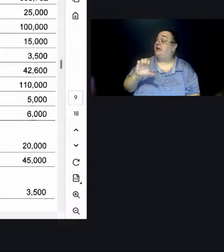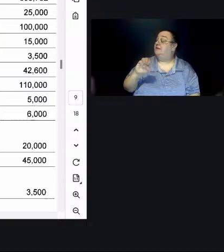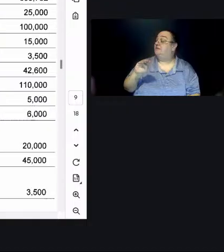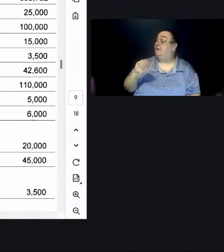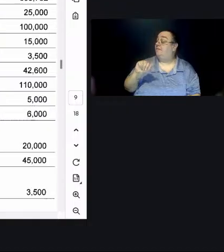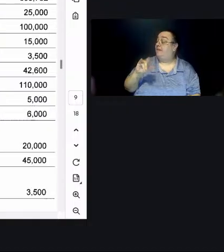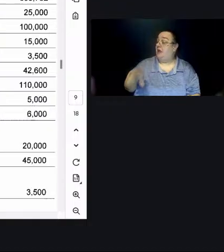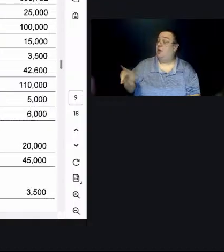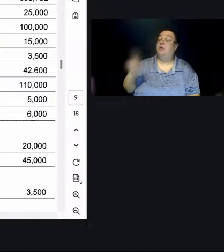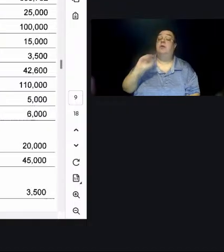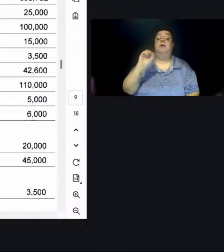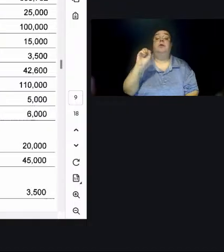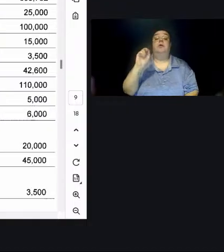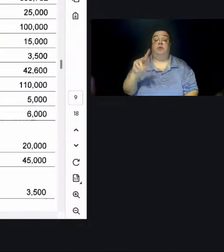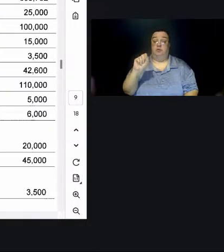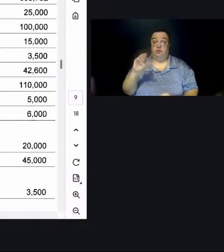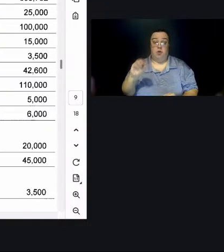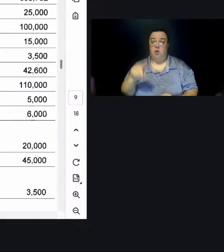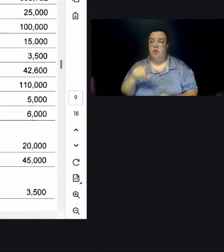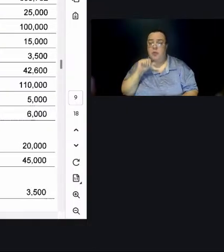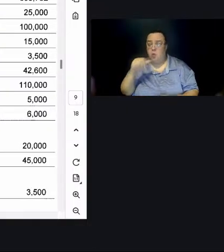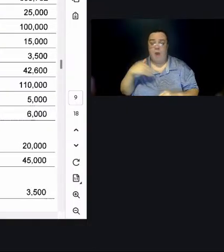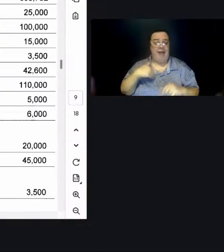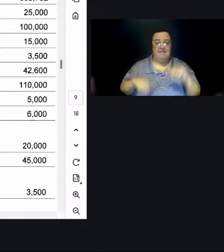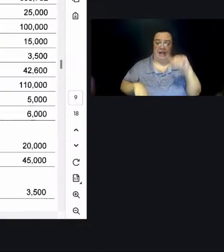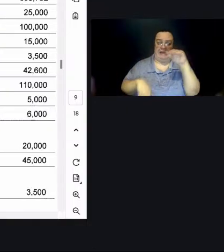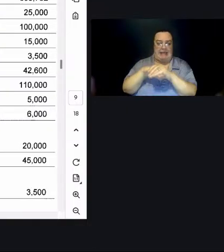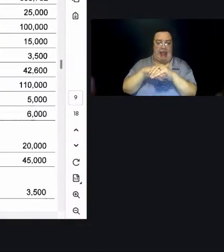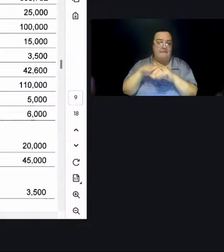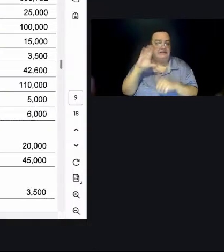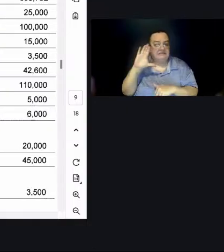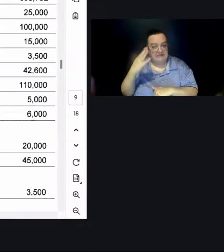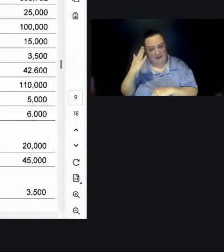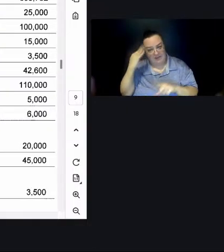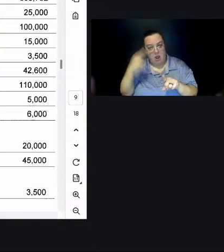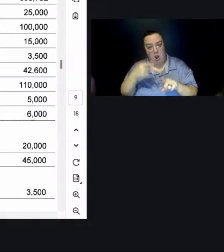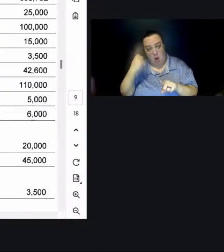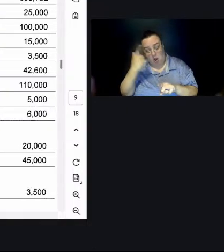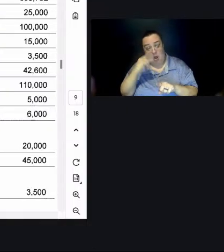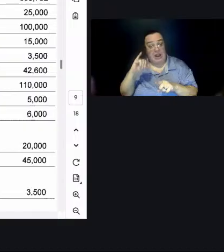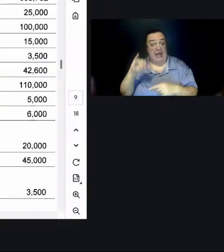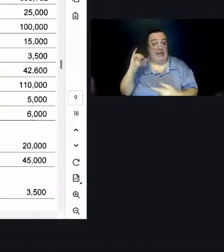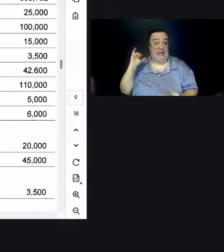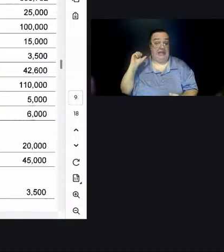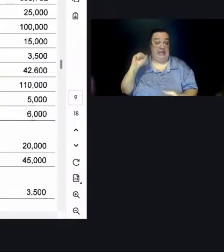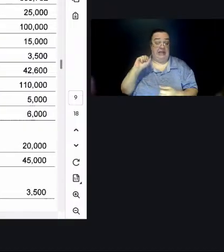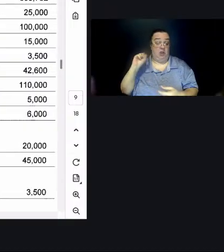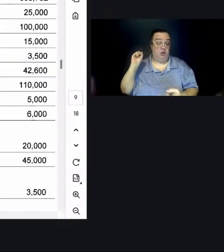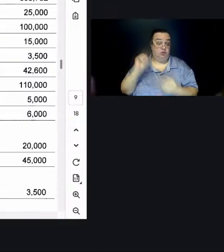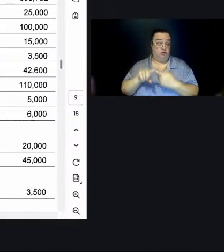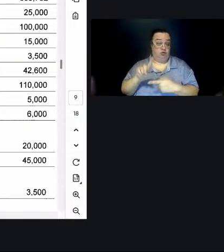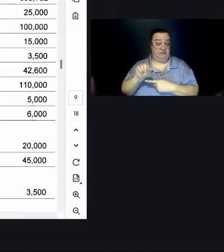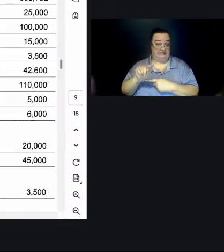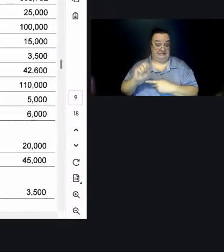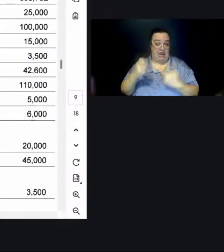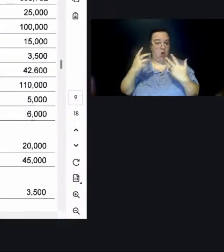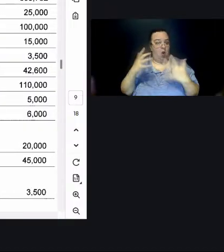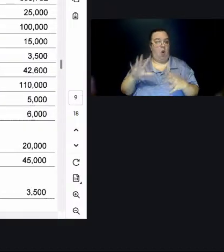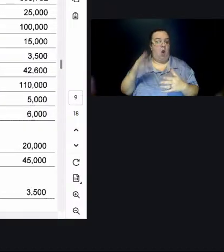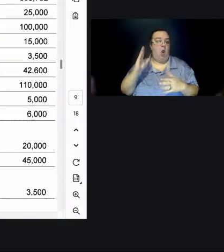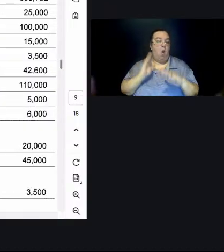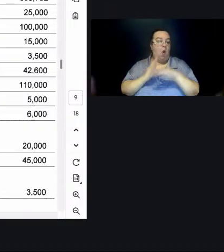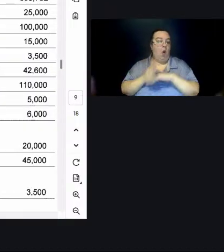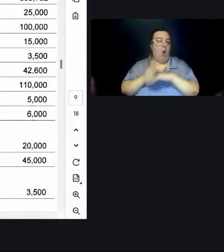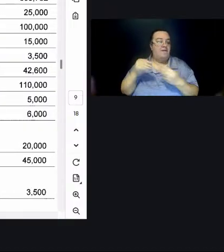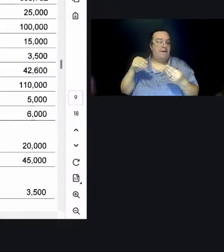But so there isn't a cap, it seems, because it looks like year-to-date, we've already overspent what